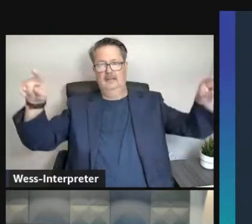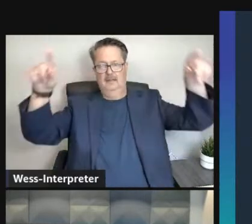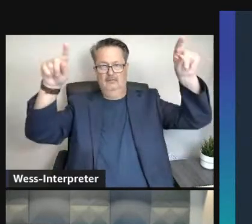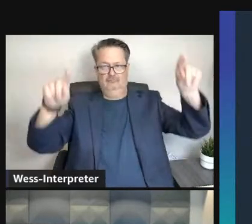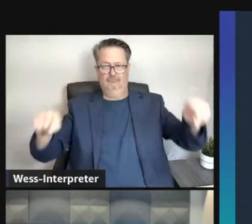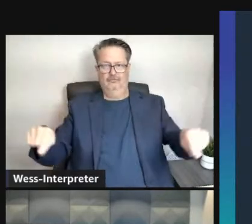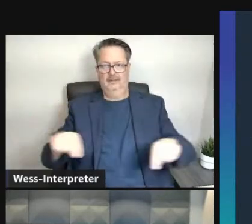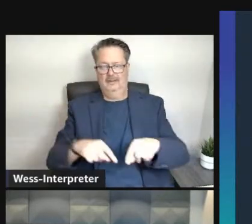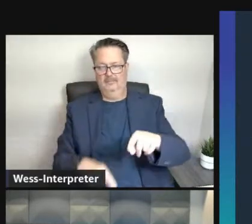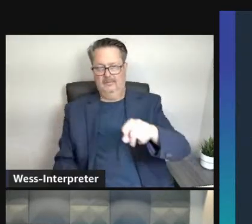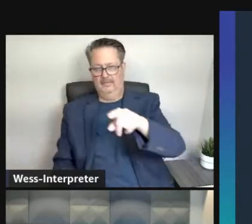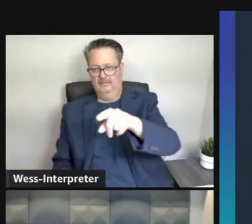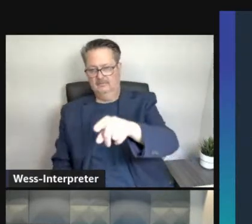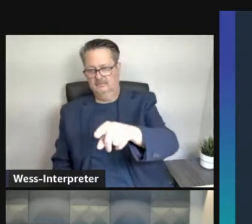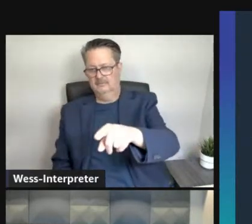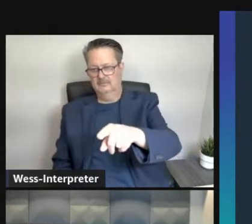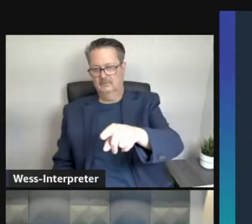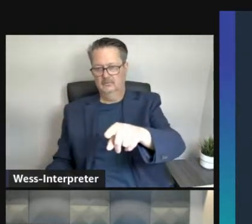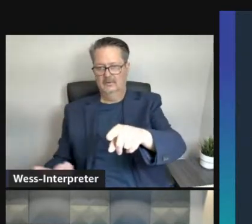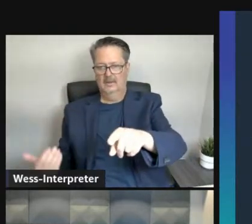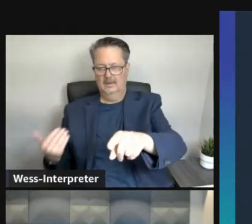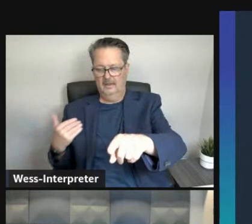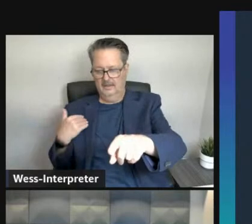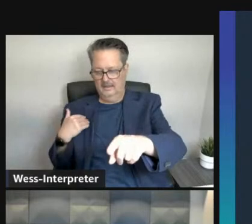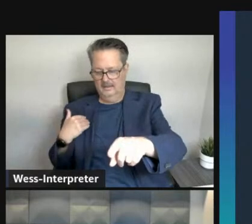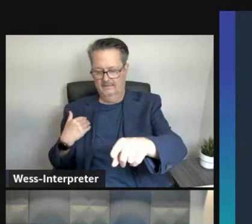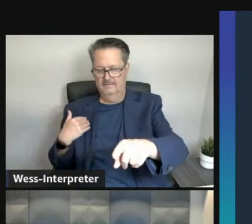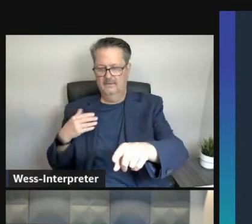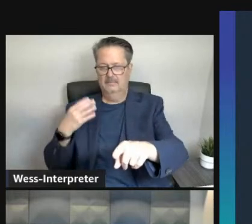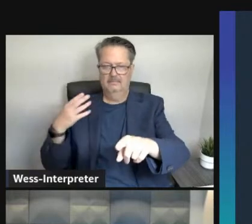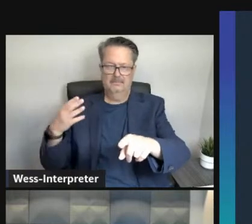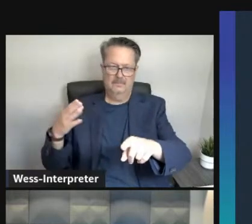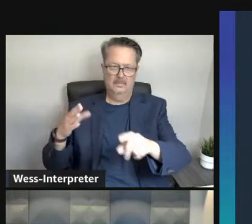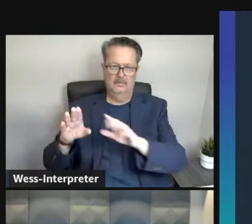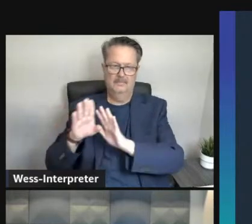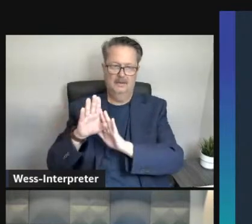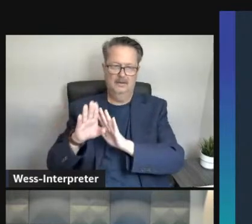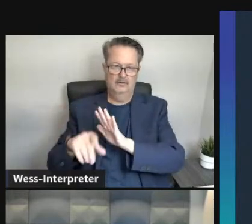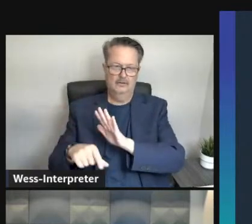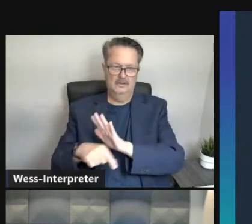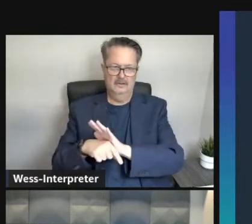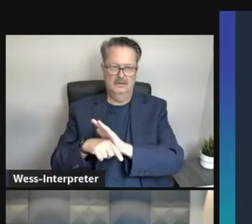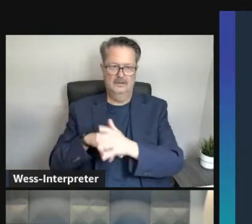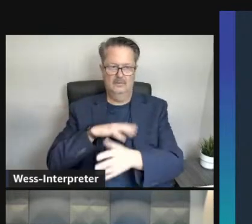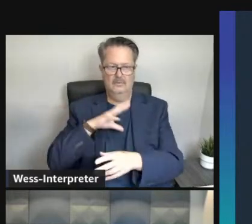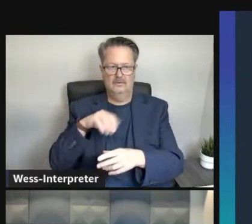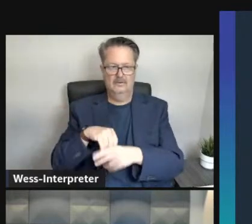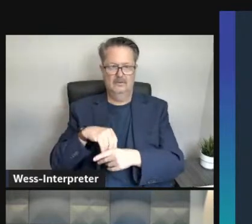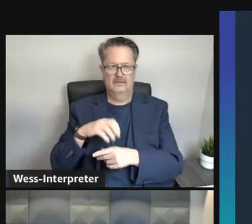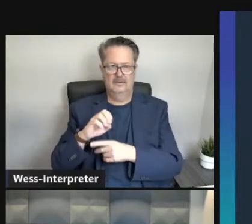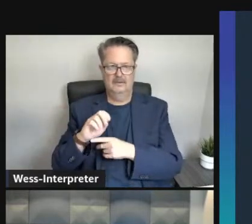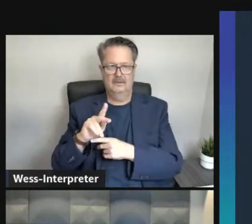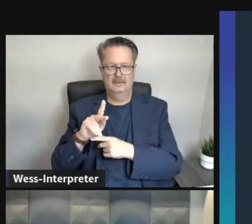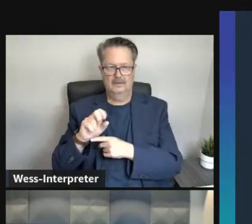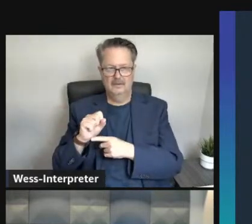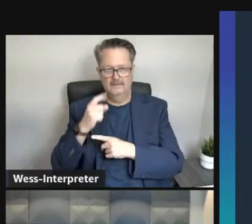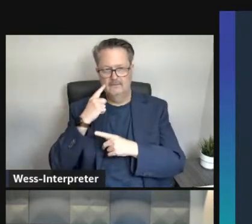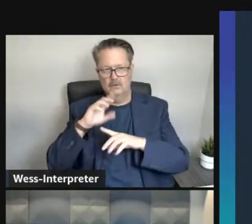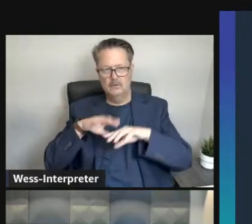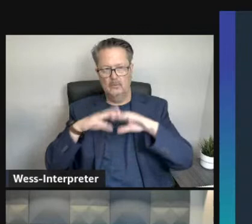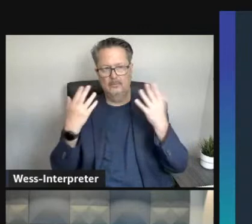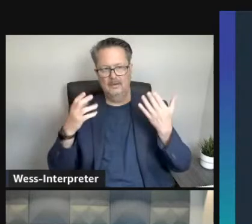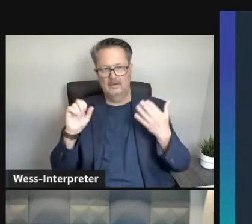right-hand side, that like you have the blue background pretty much within the EKS. There's quite a lot of open source components,